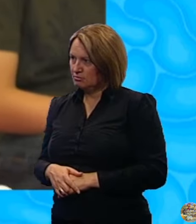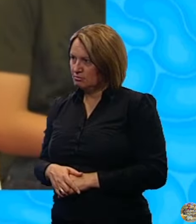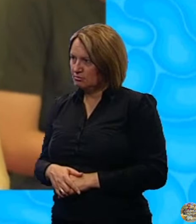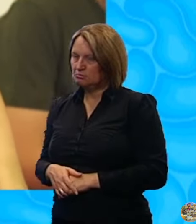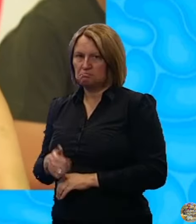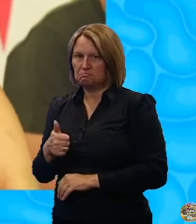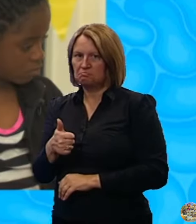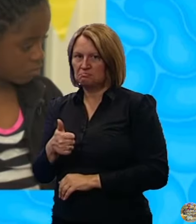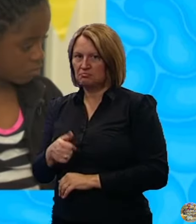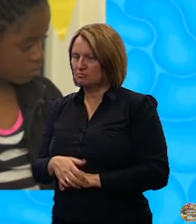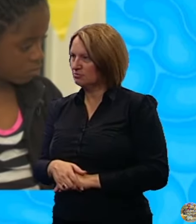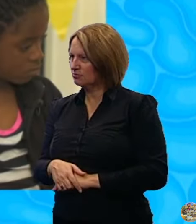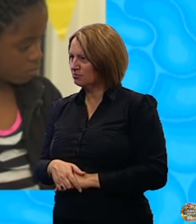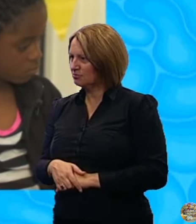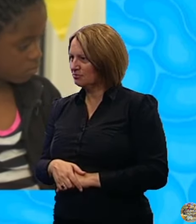Well done.